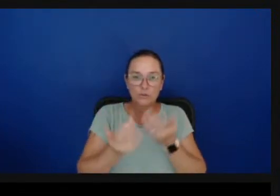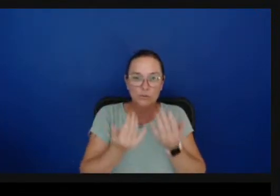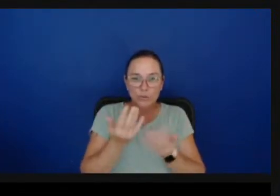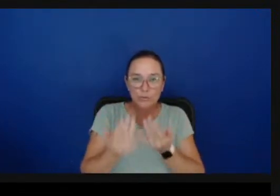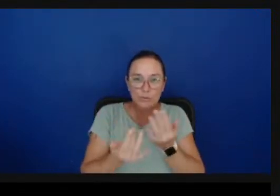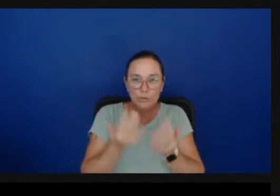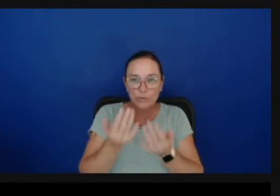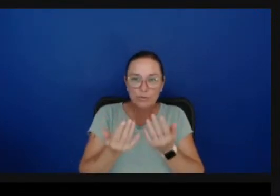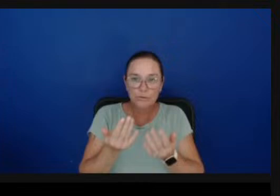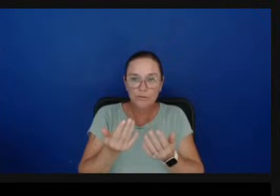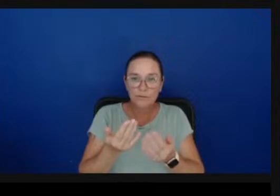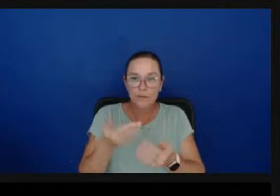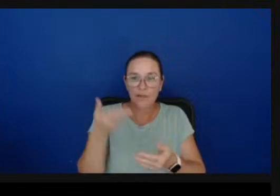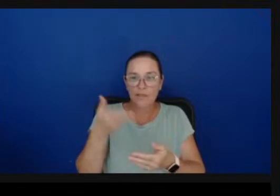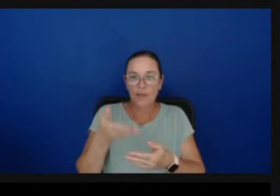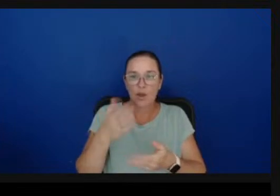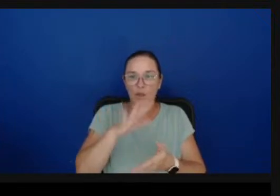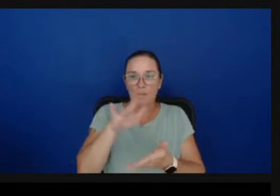right there in the middle,